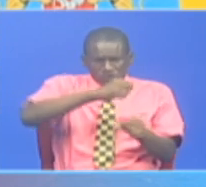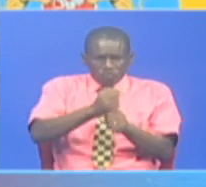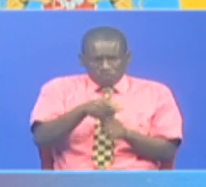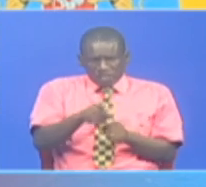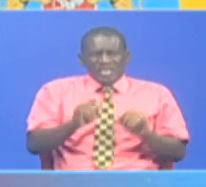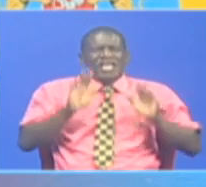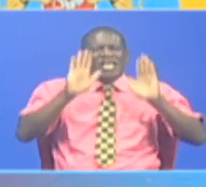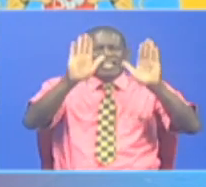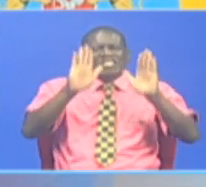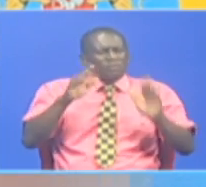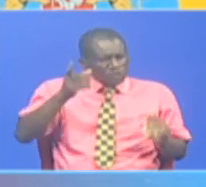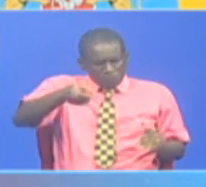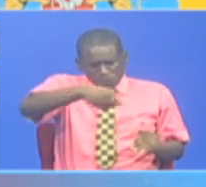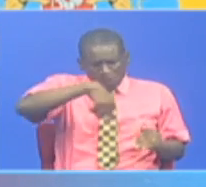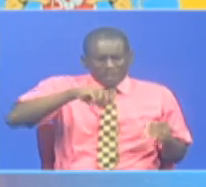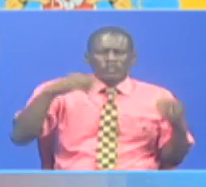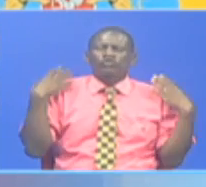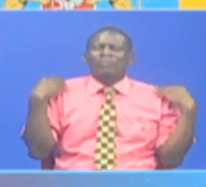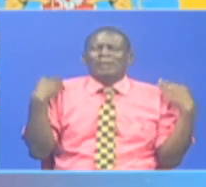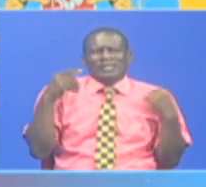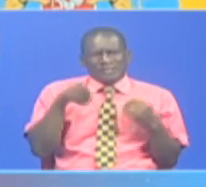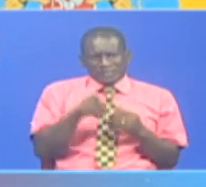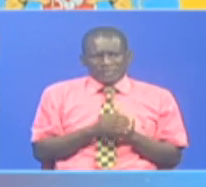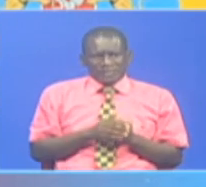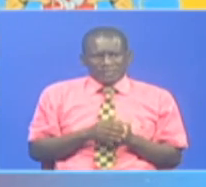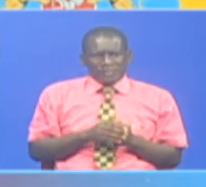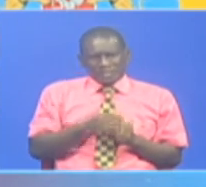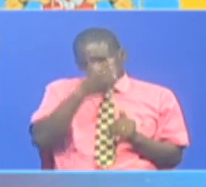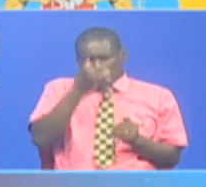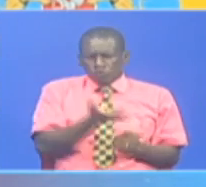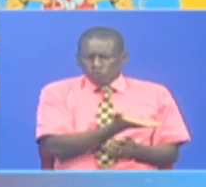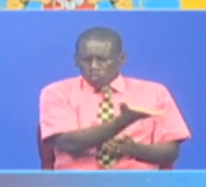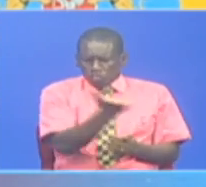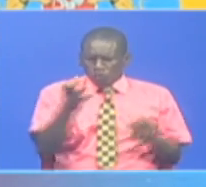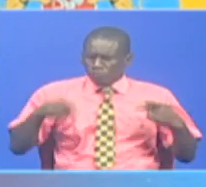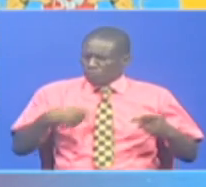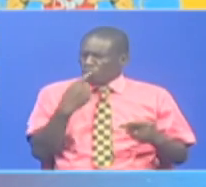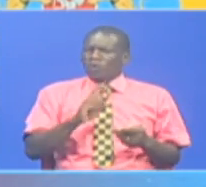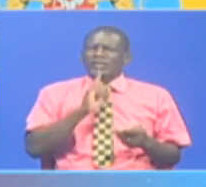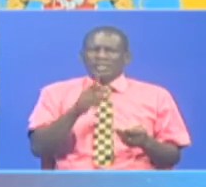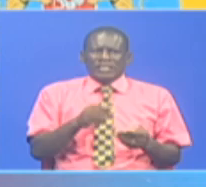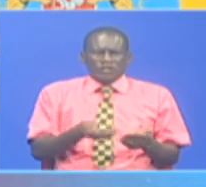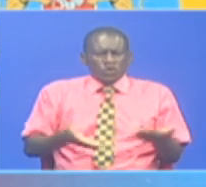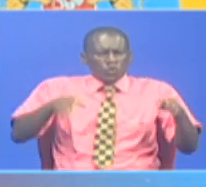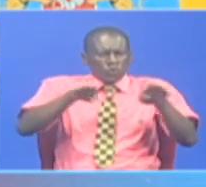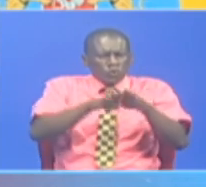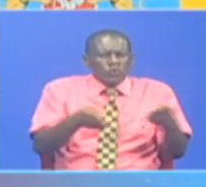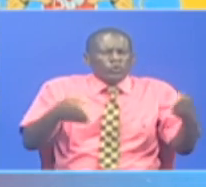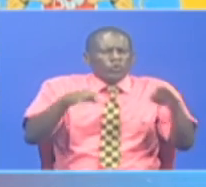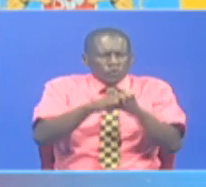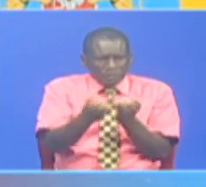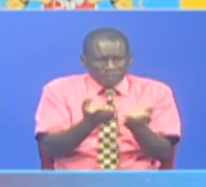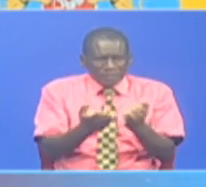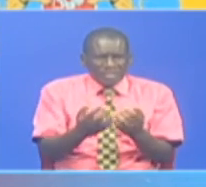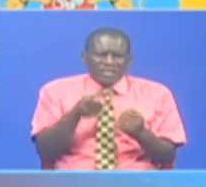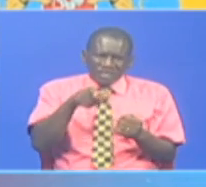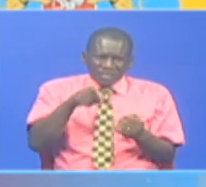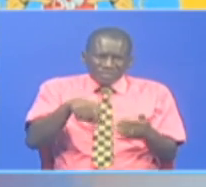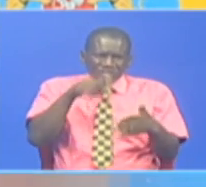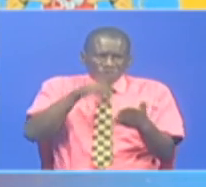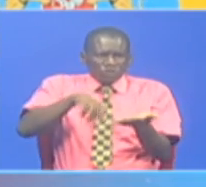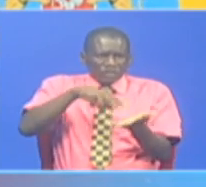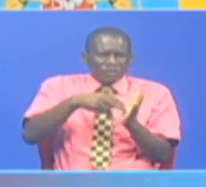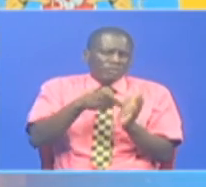is important for us to practice this. Because for those people who have been saying lockdown, lockdown, essentially that is what it would